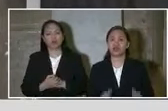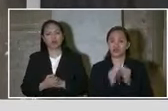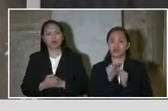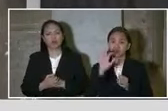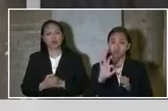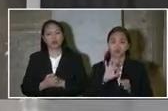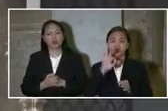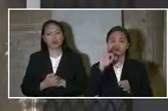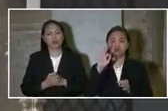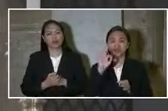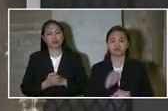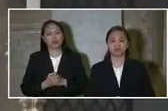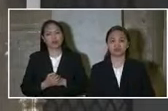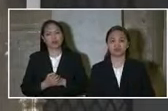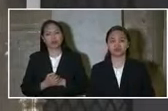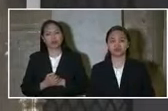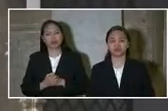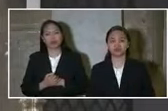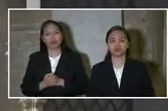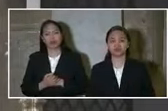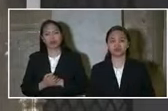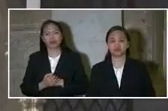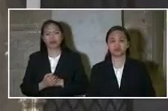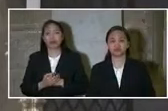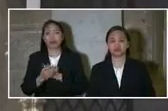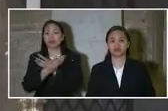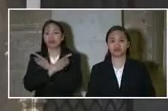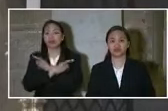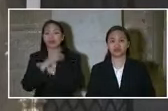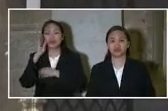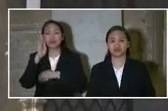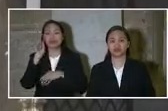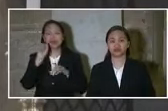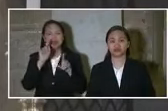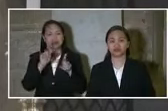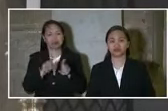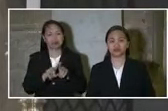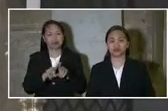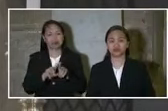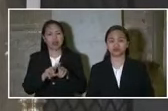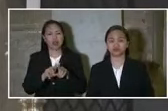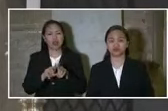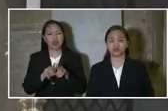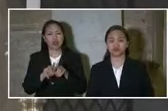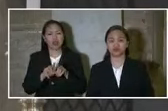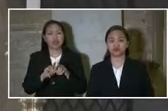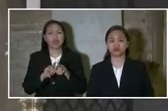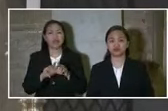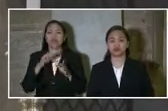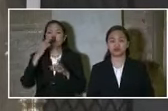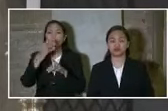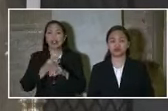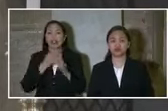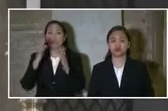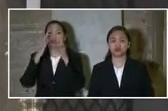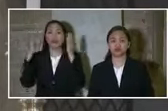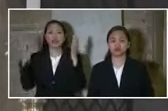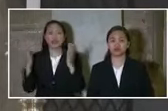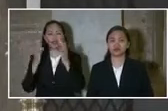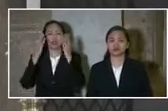your spirit. My dear brothers and sisters, in every celebration of